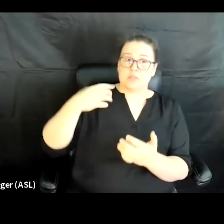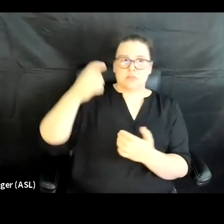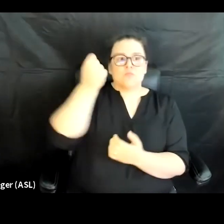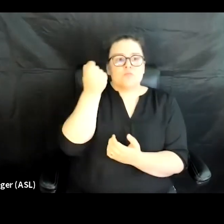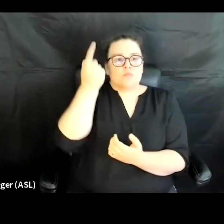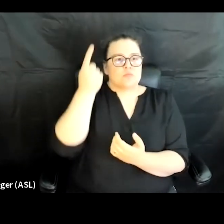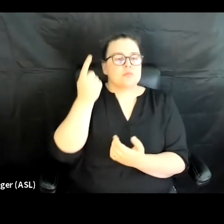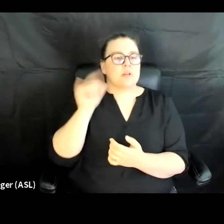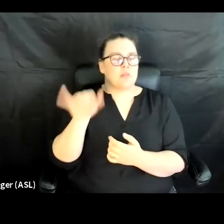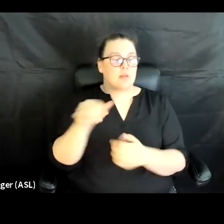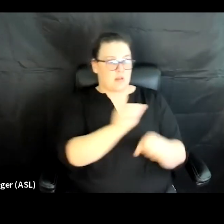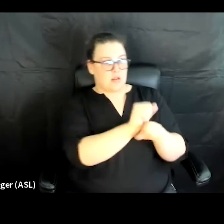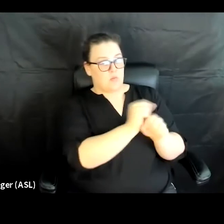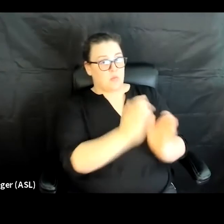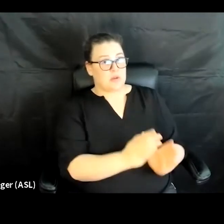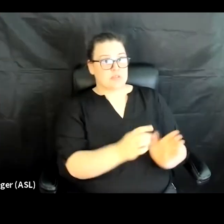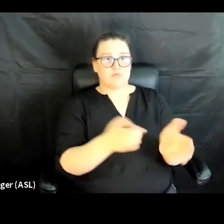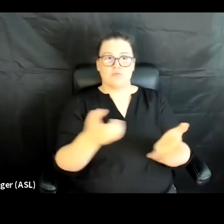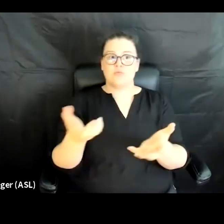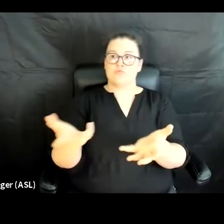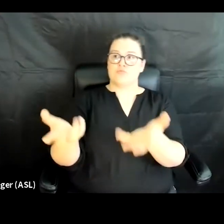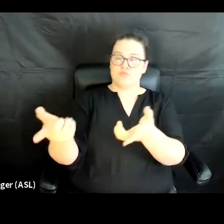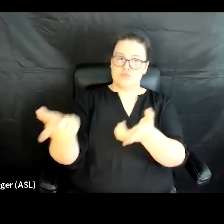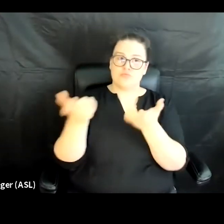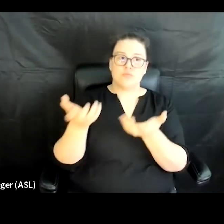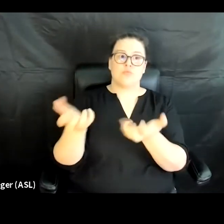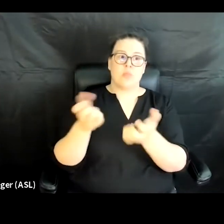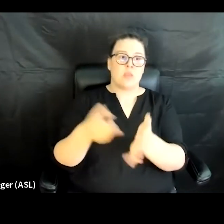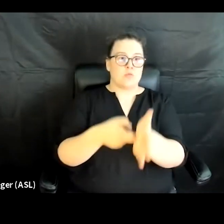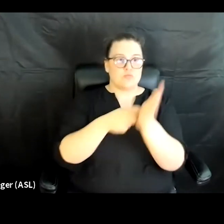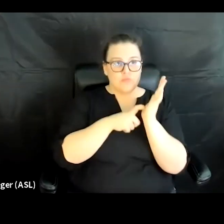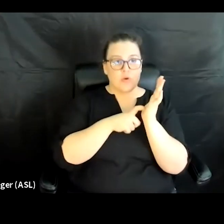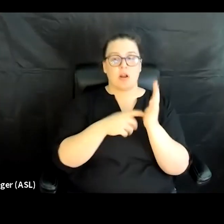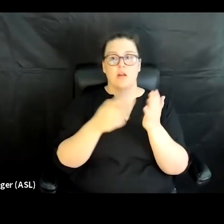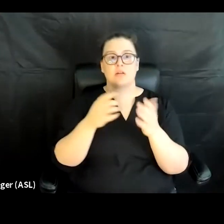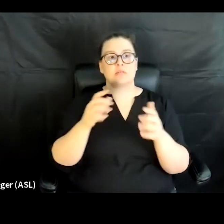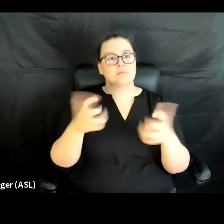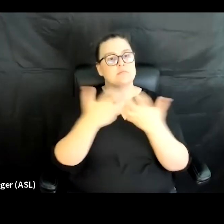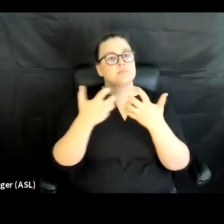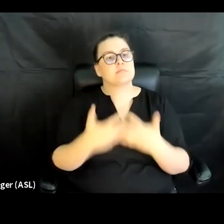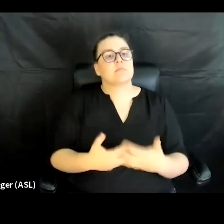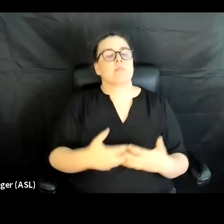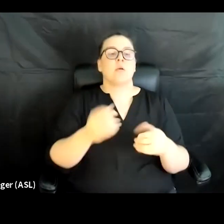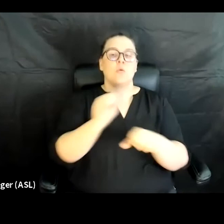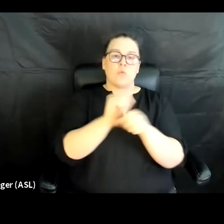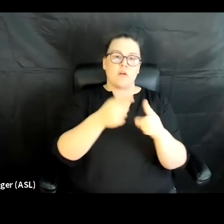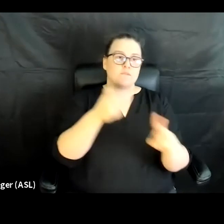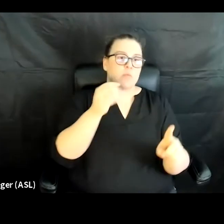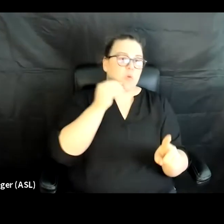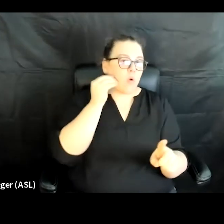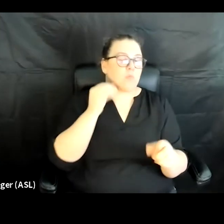Employees are demanding their employers make accommodations for things like work from home, more vacation time, and flexible